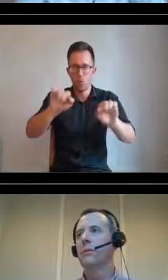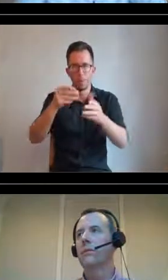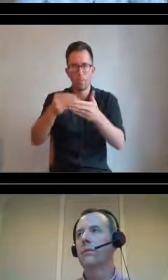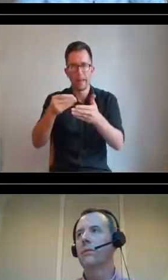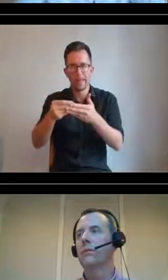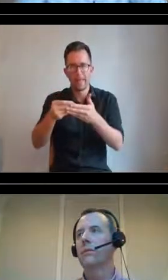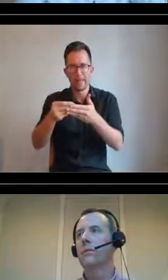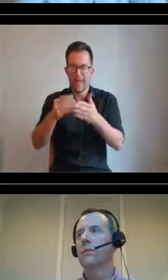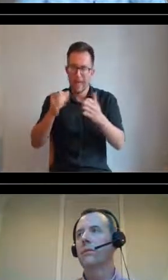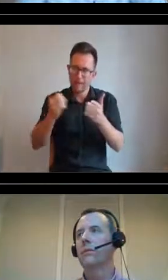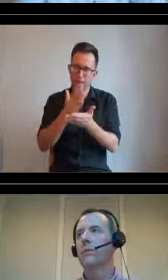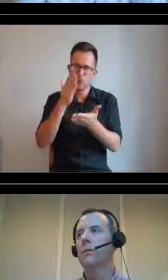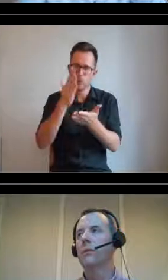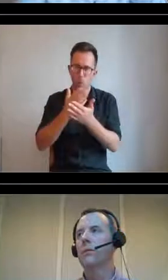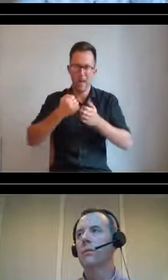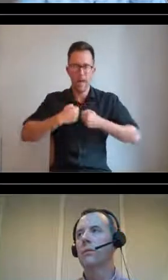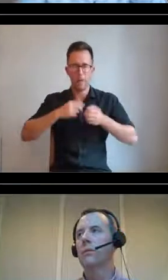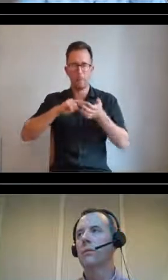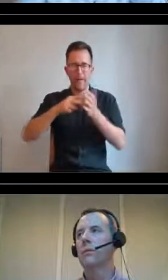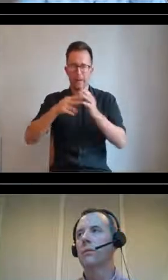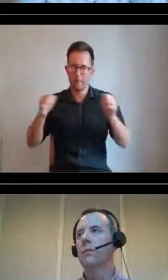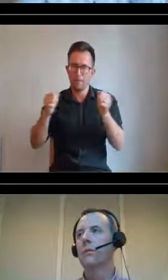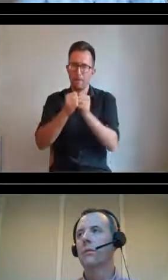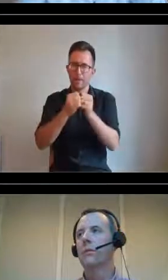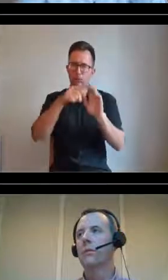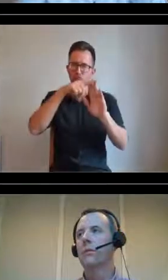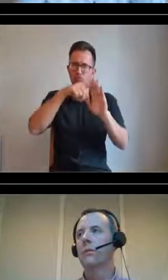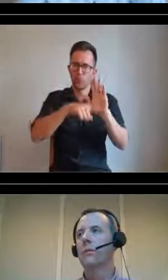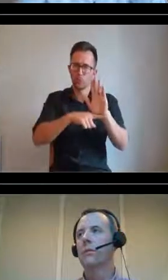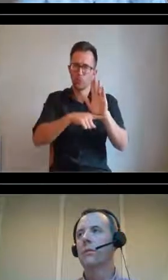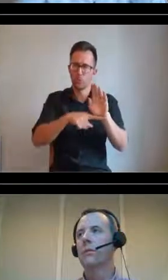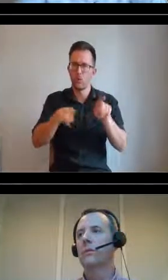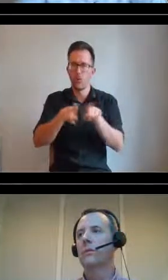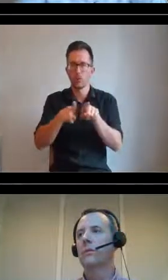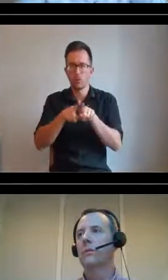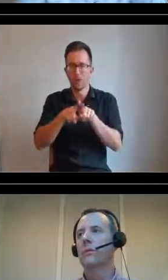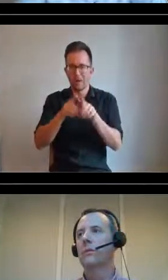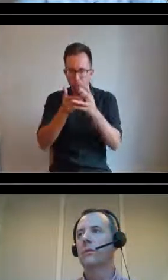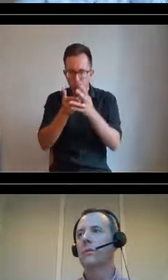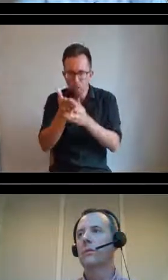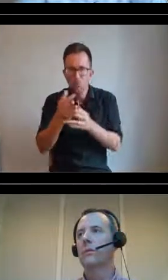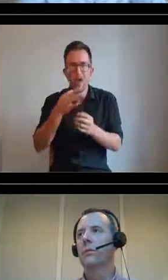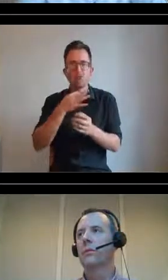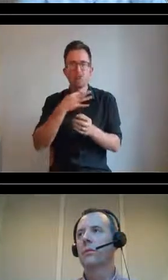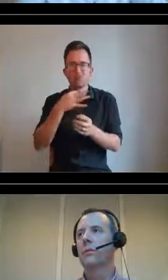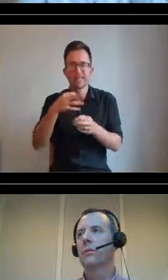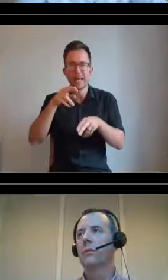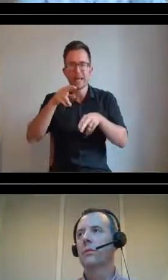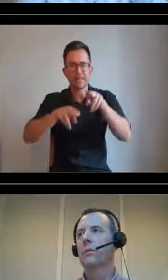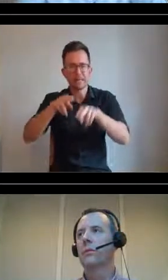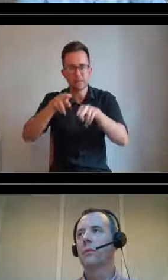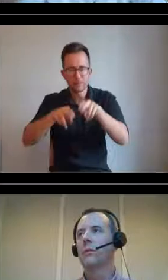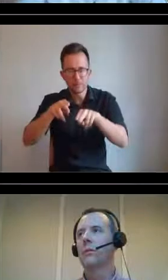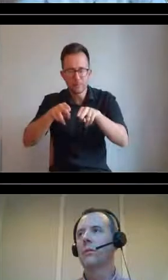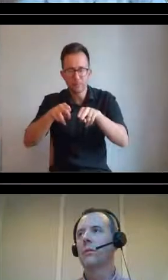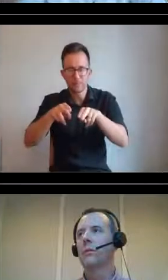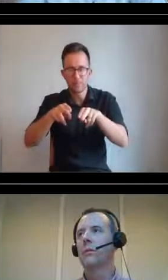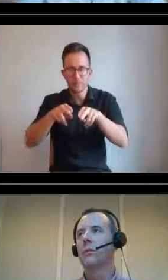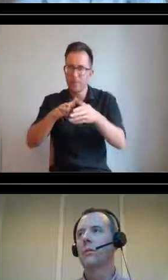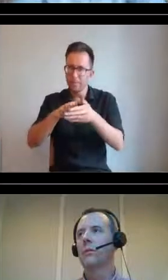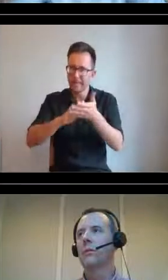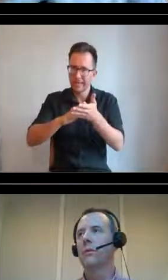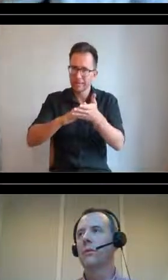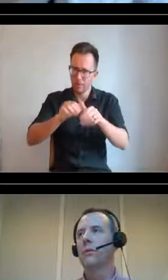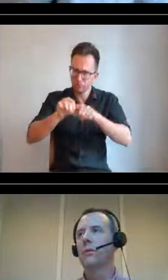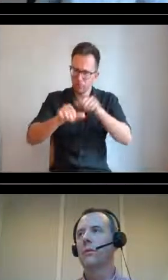it complies, and you have to do a risk assessment. So it's quite a long process